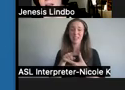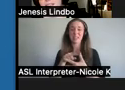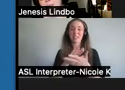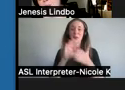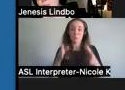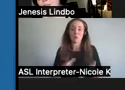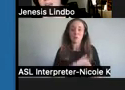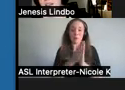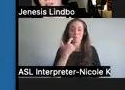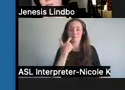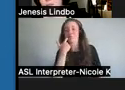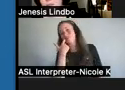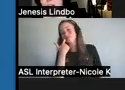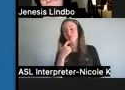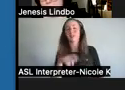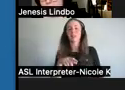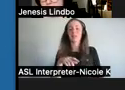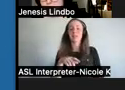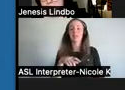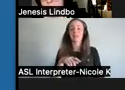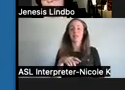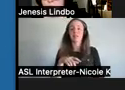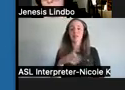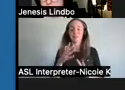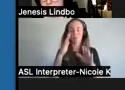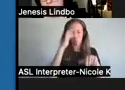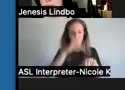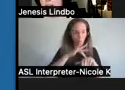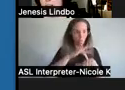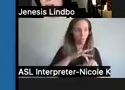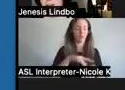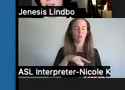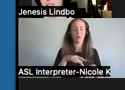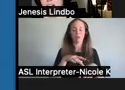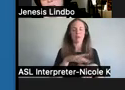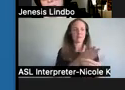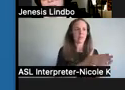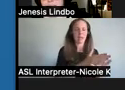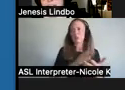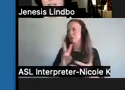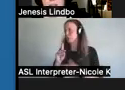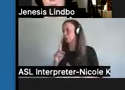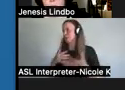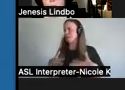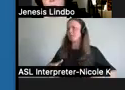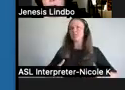gaming, symptoms of that include the preoccupation with gaming, withdrawal, tolerance, needing to play more and more to